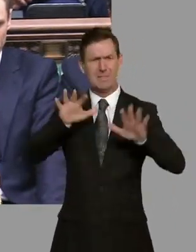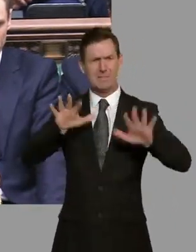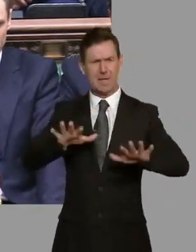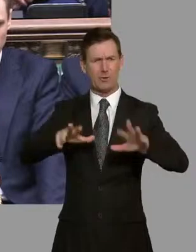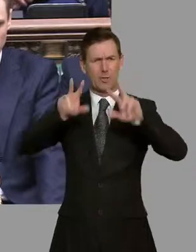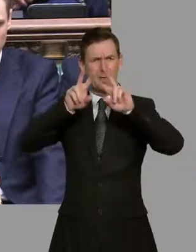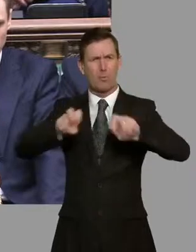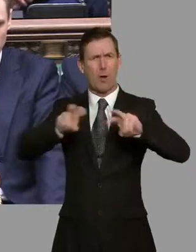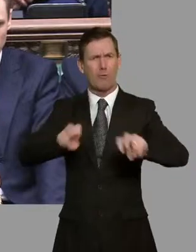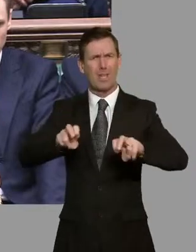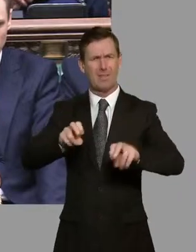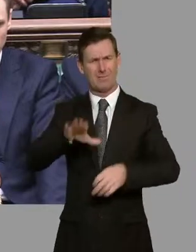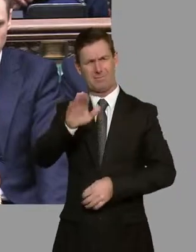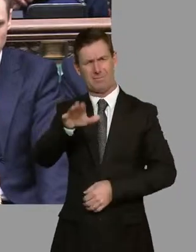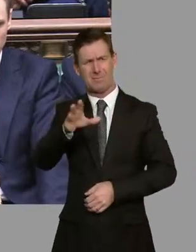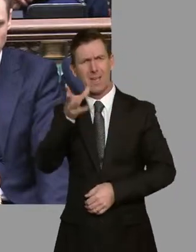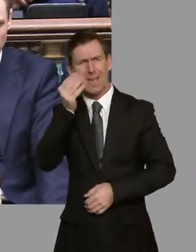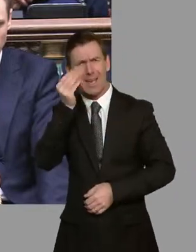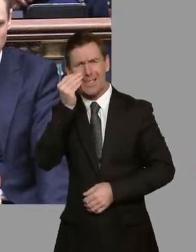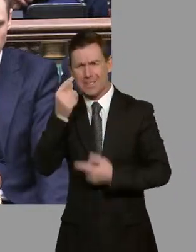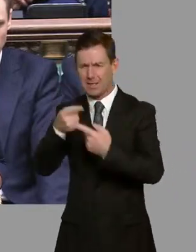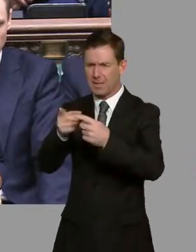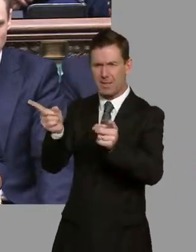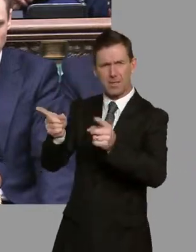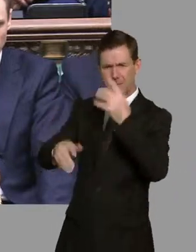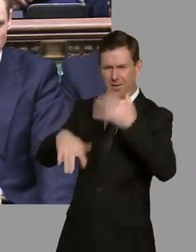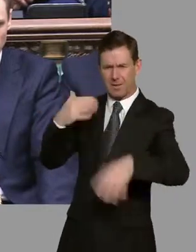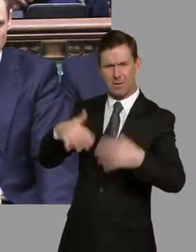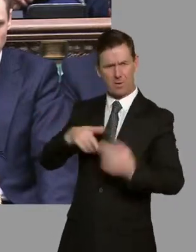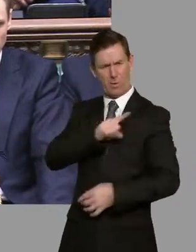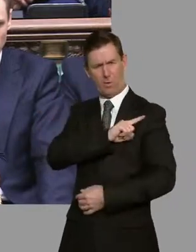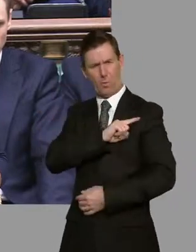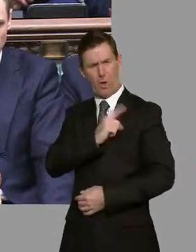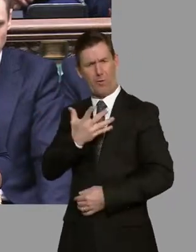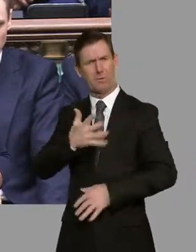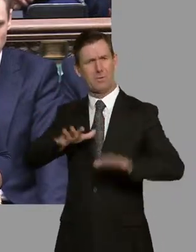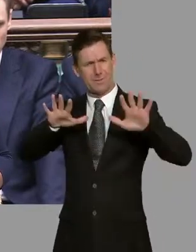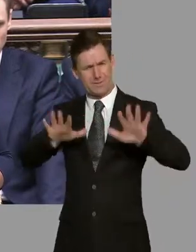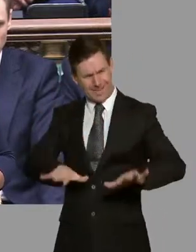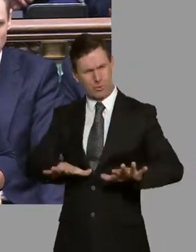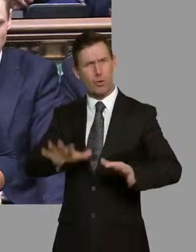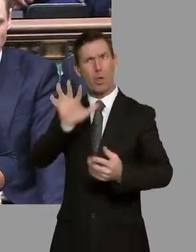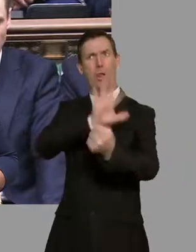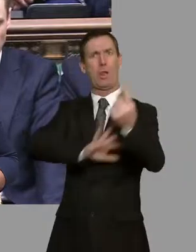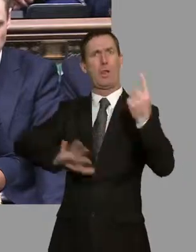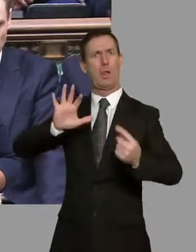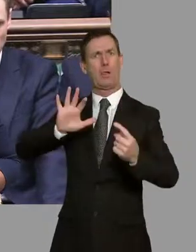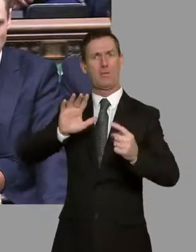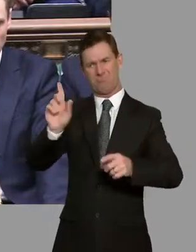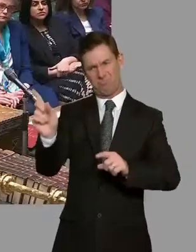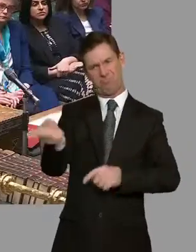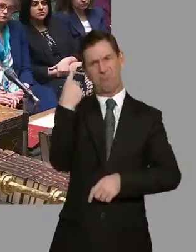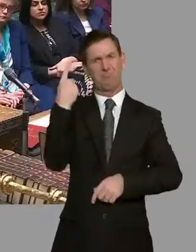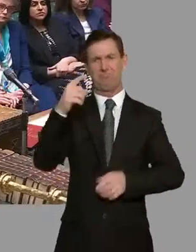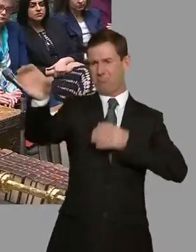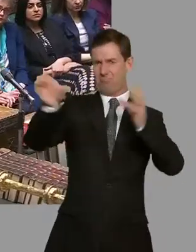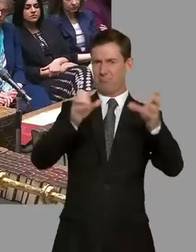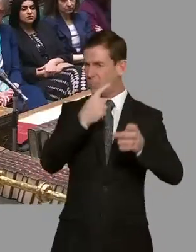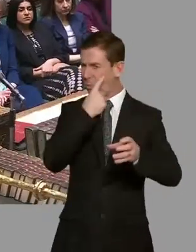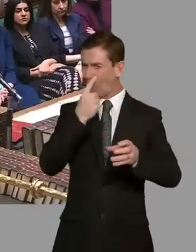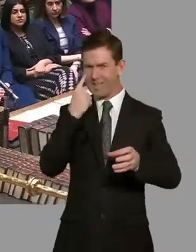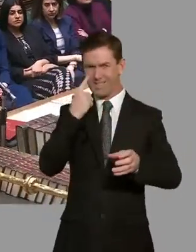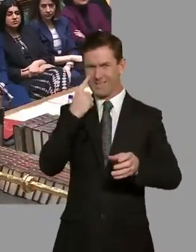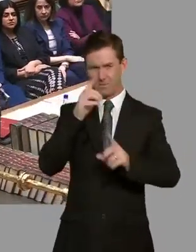a national inquiry which would have the power to summon witnesses and make them give evidence under oath?